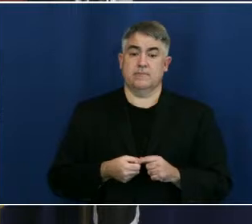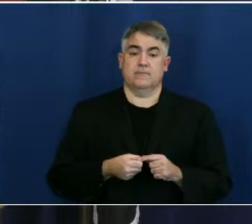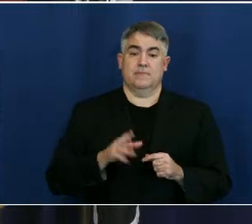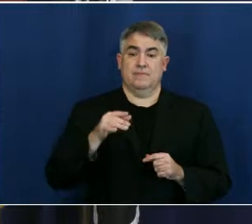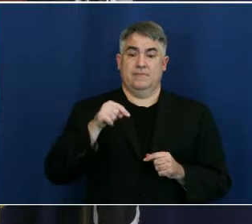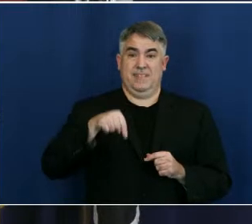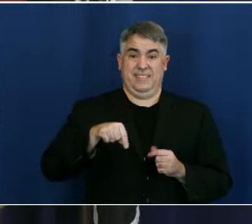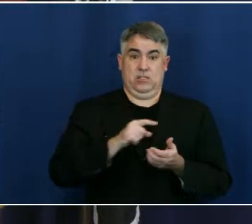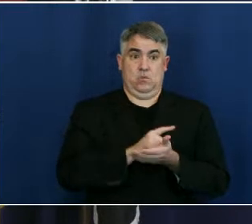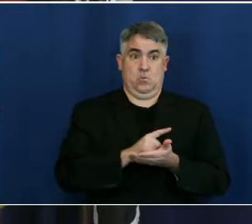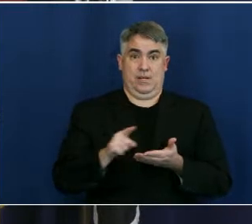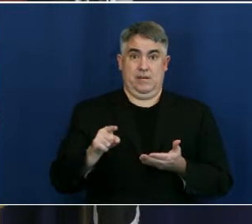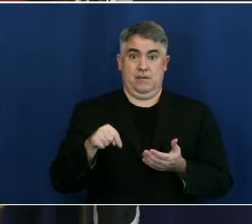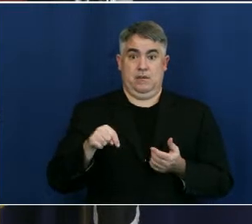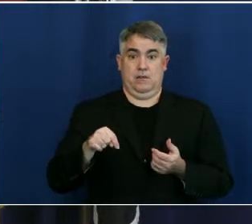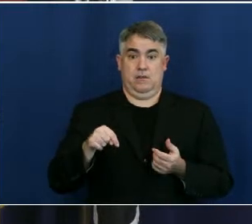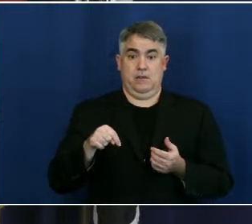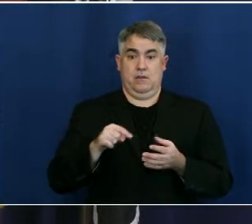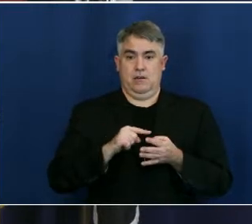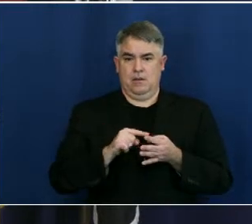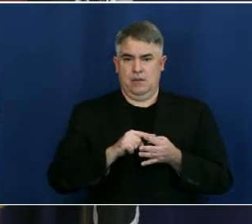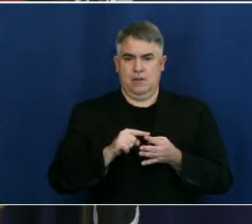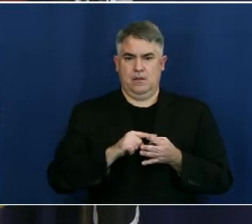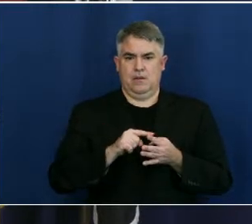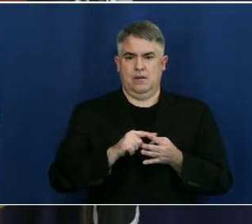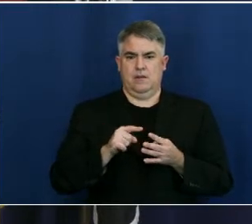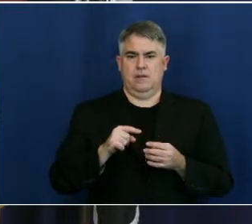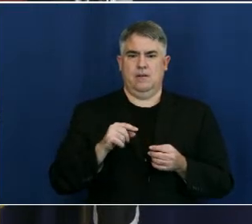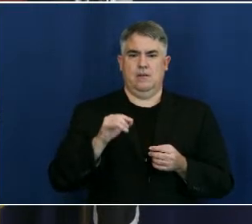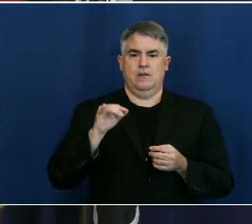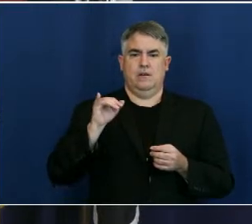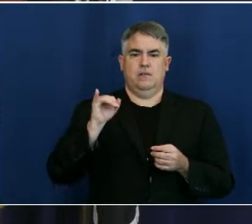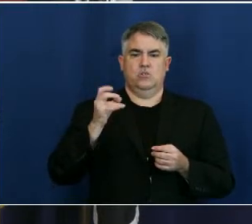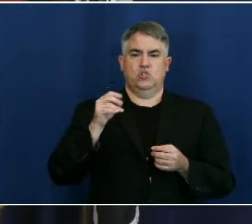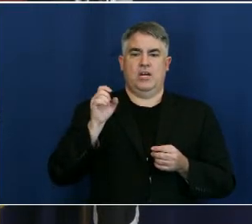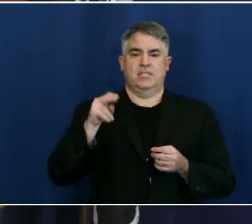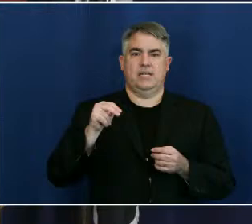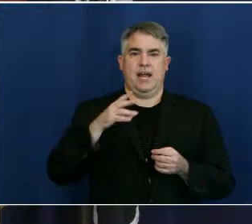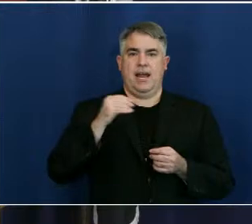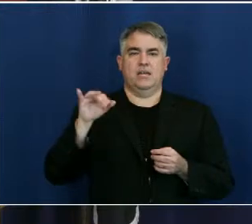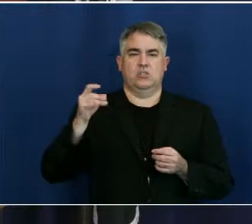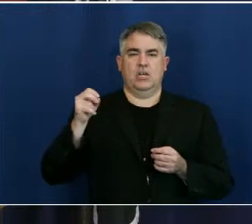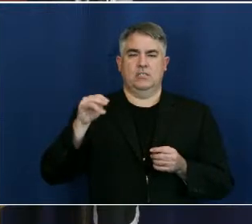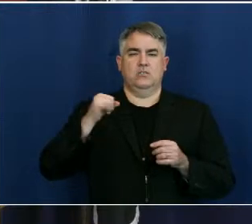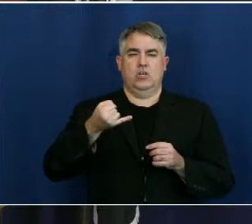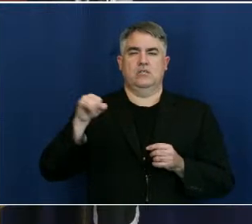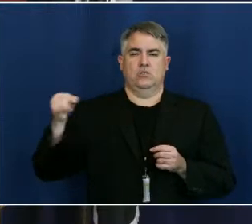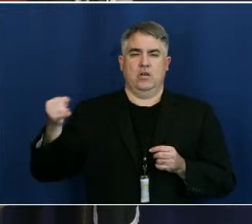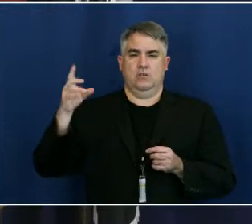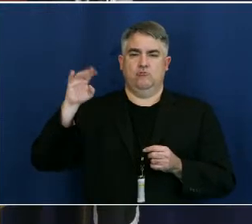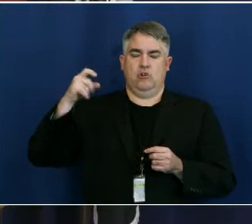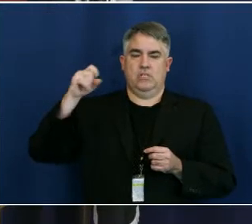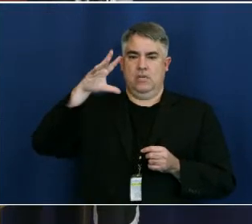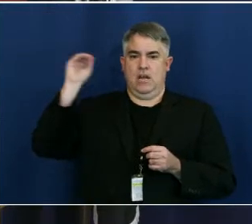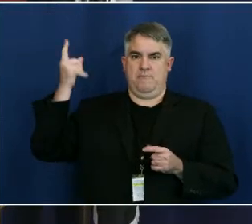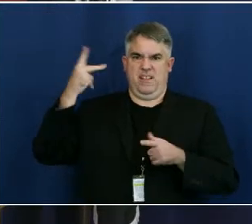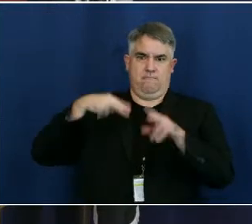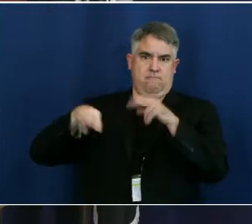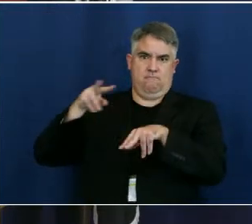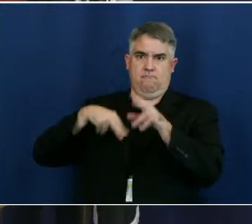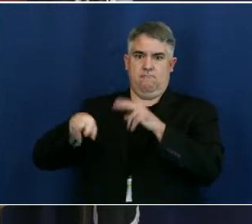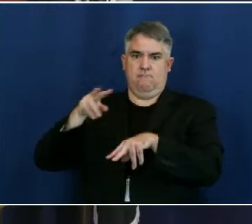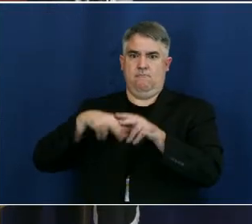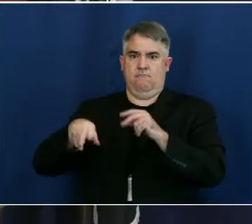have the Johnson & Johnson vaccine that will be reviewed by the FDA and the CDC. And then there are two